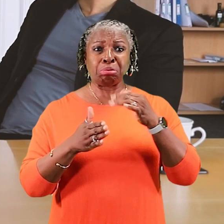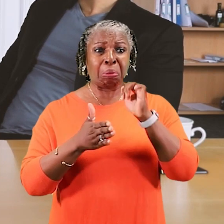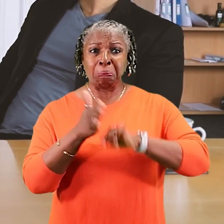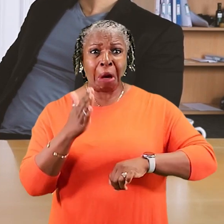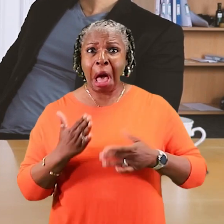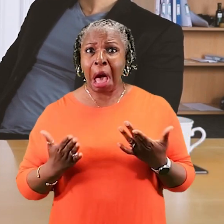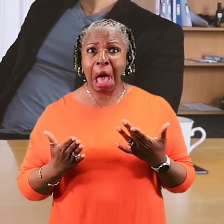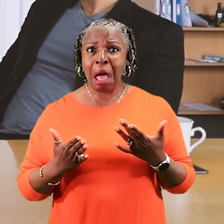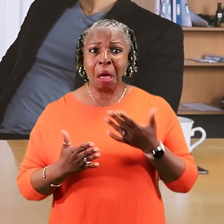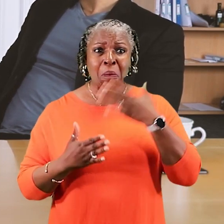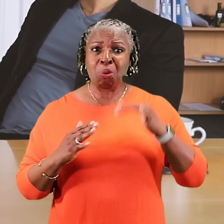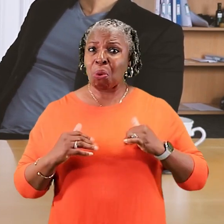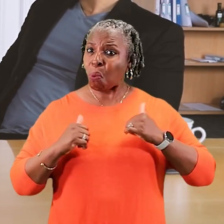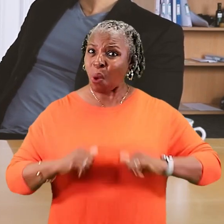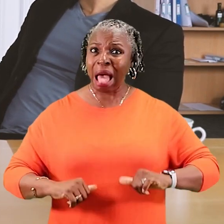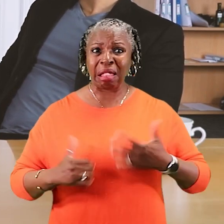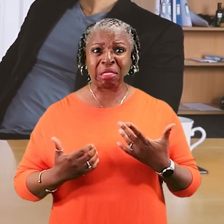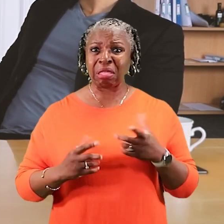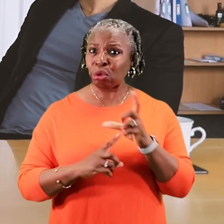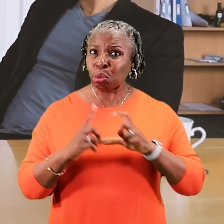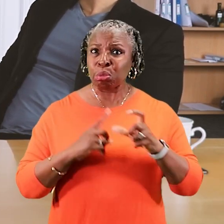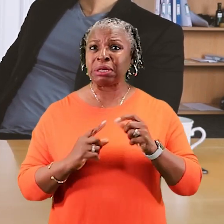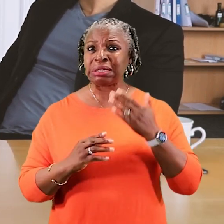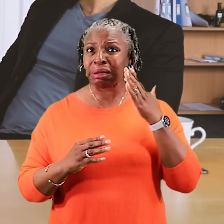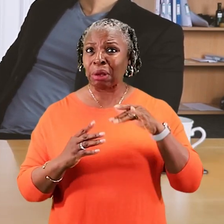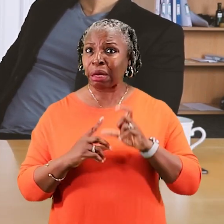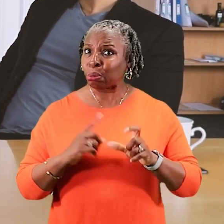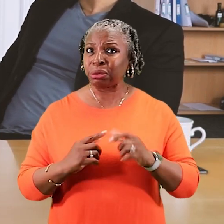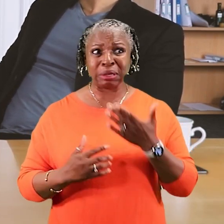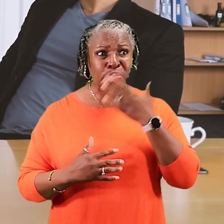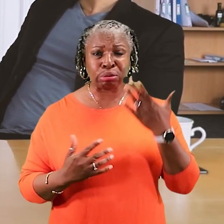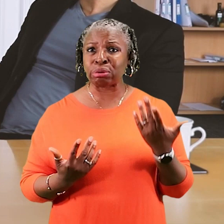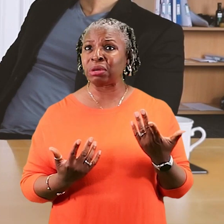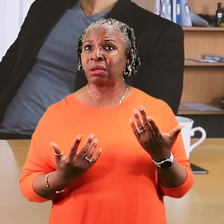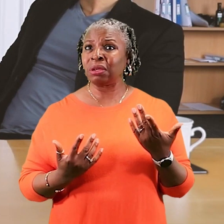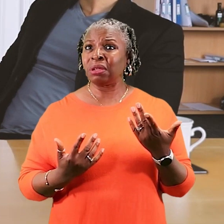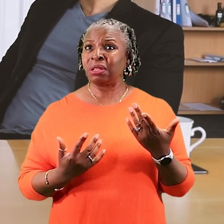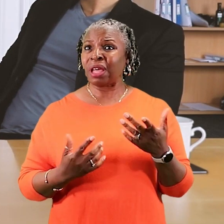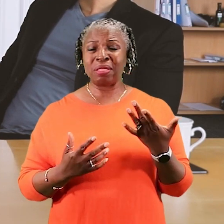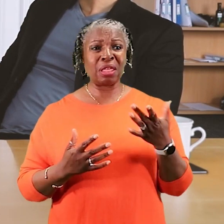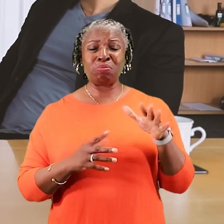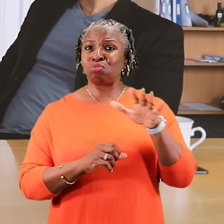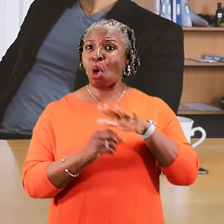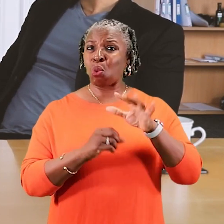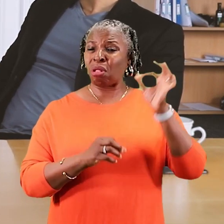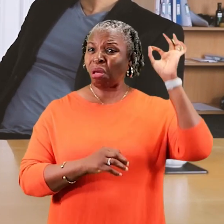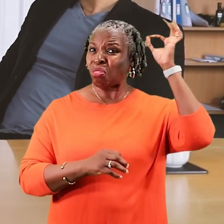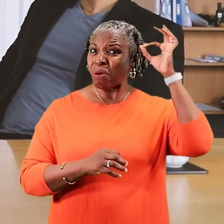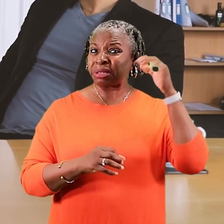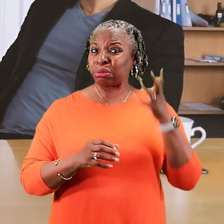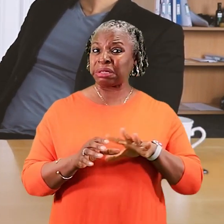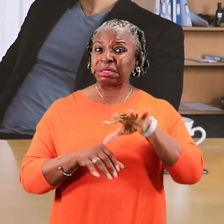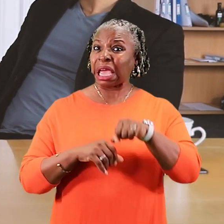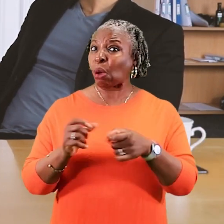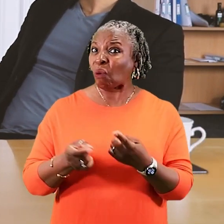legacy, we've got no wealth in our communities, and they will have been decisions that will have been made with the local authority in the past. So actually being